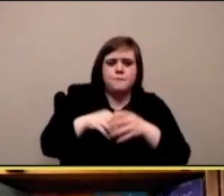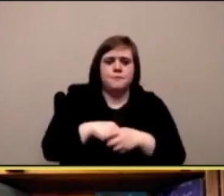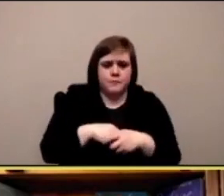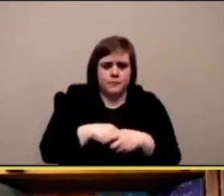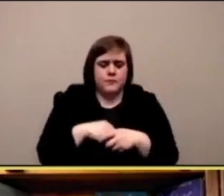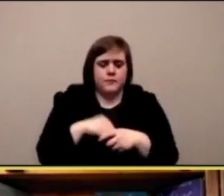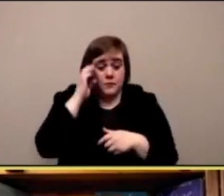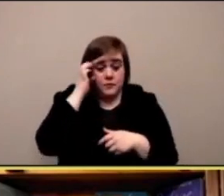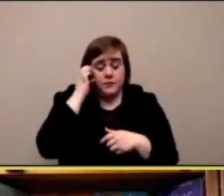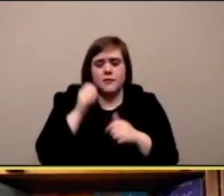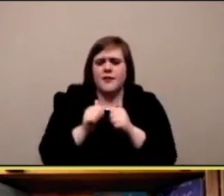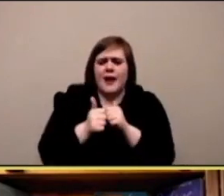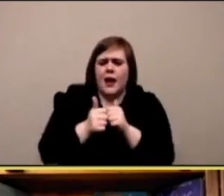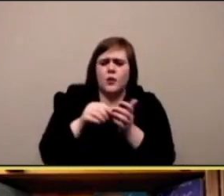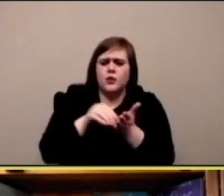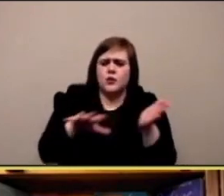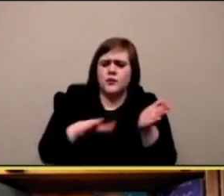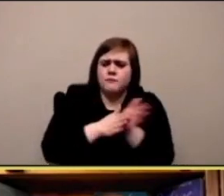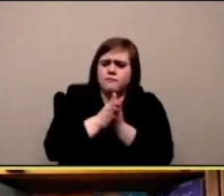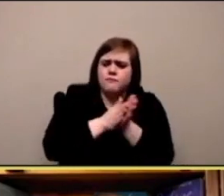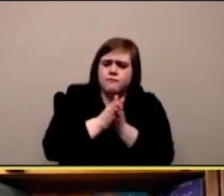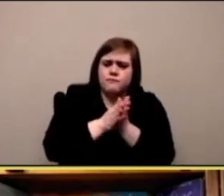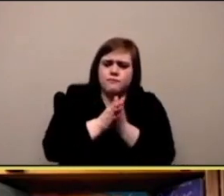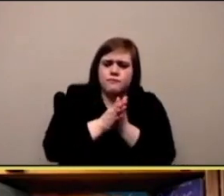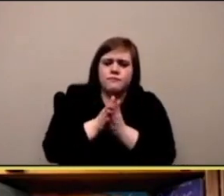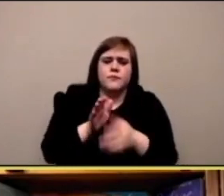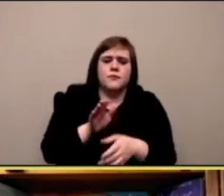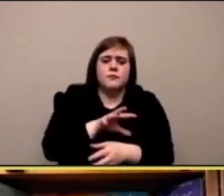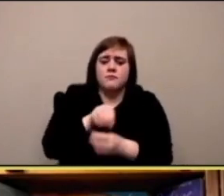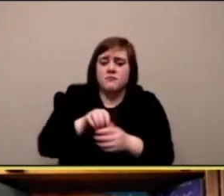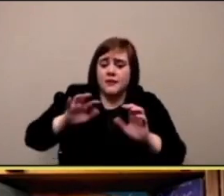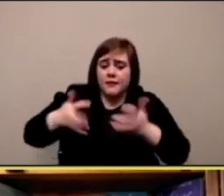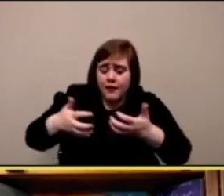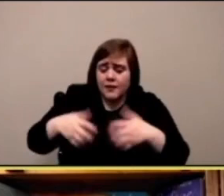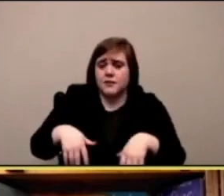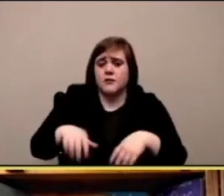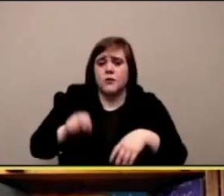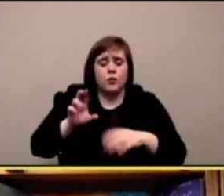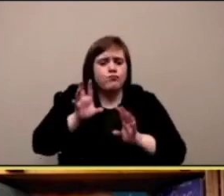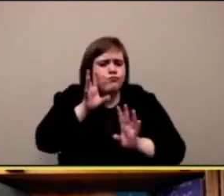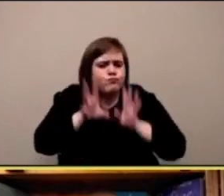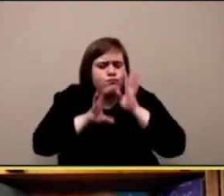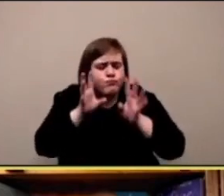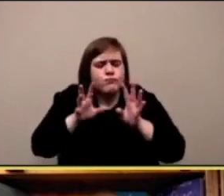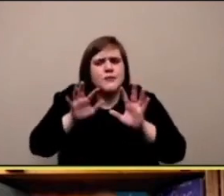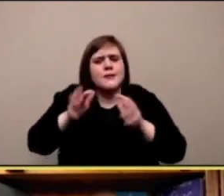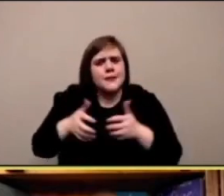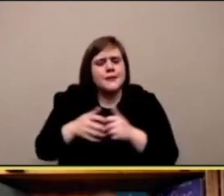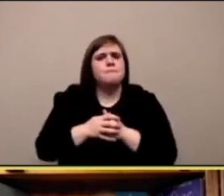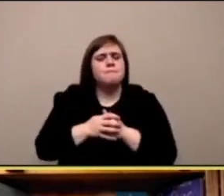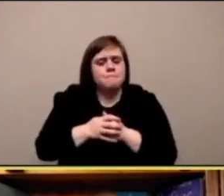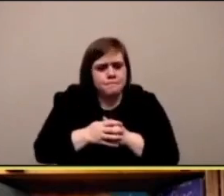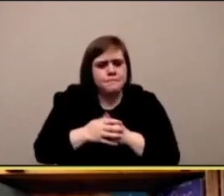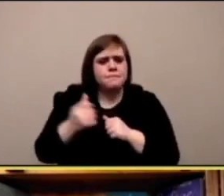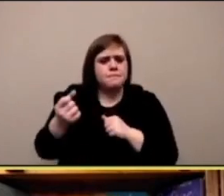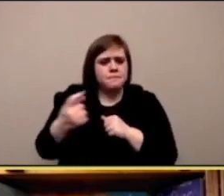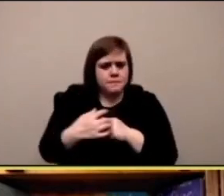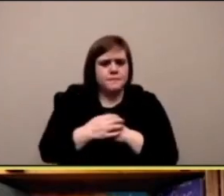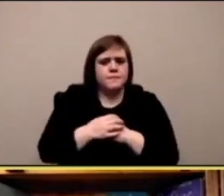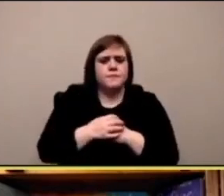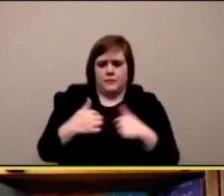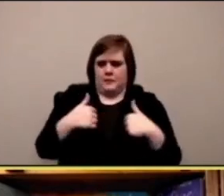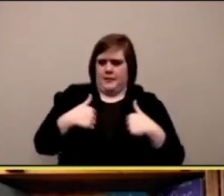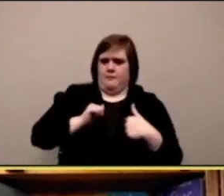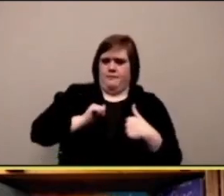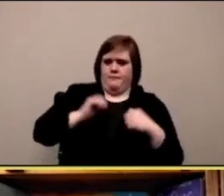motivated to be in class or to be creating in class? I think as a teacher, I